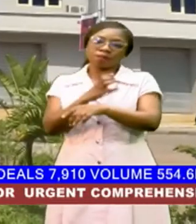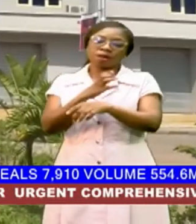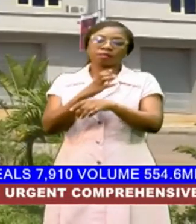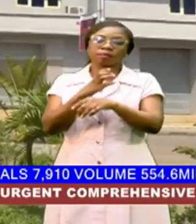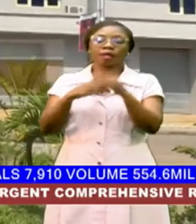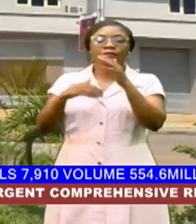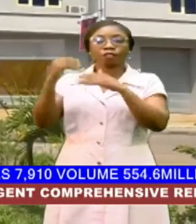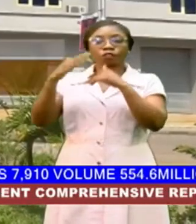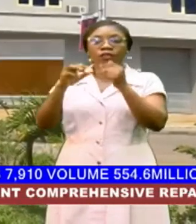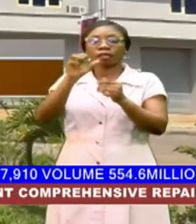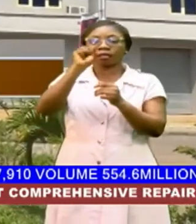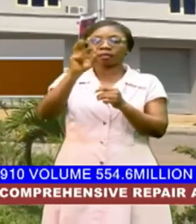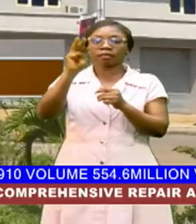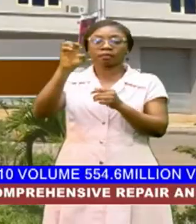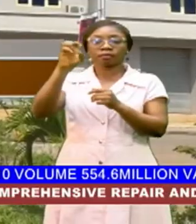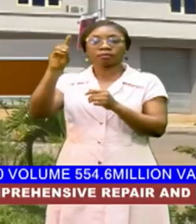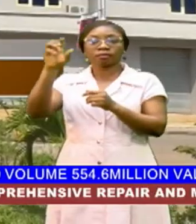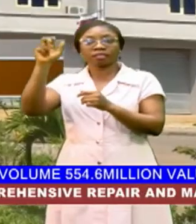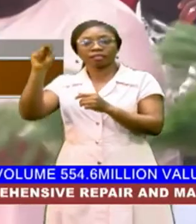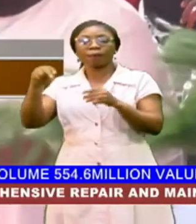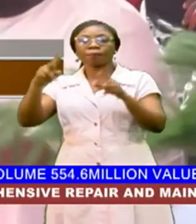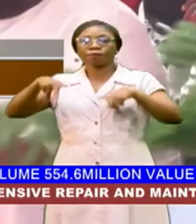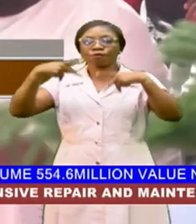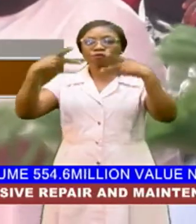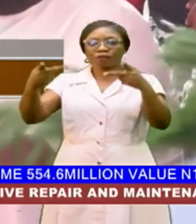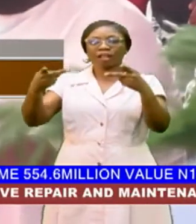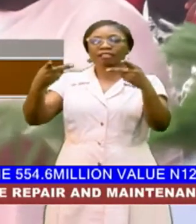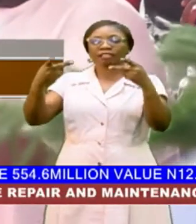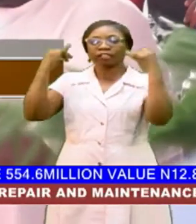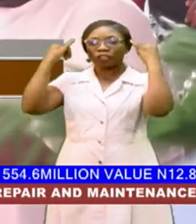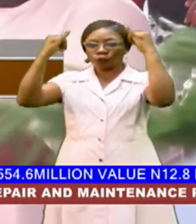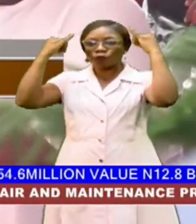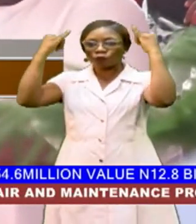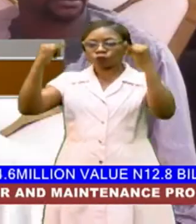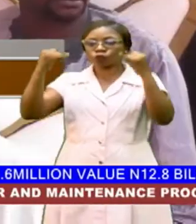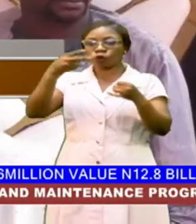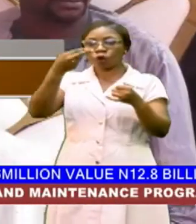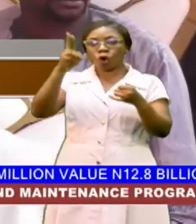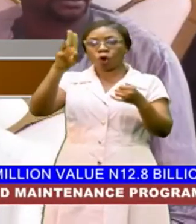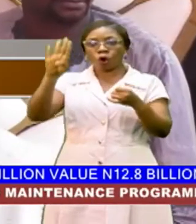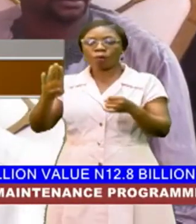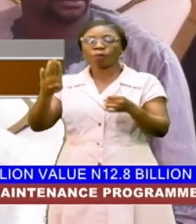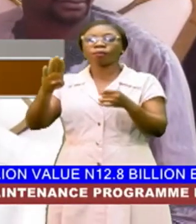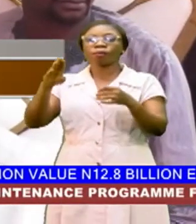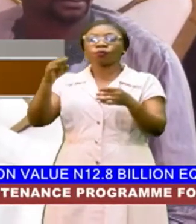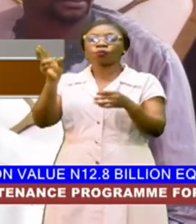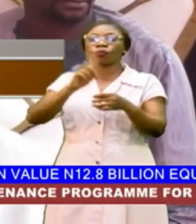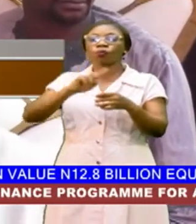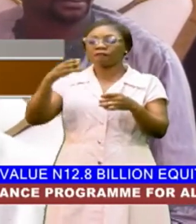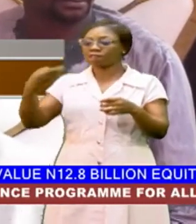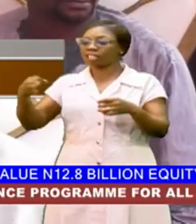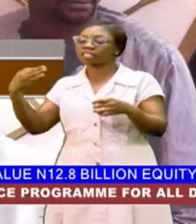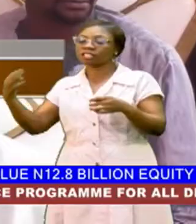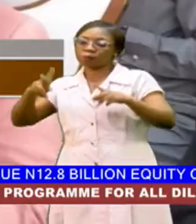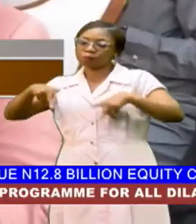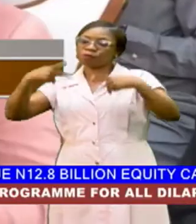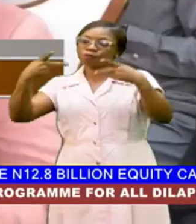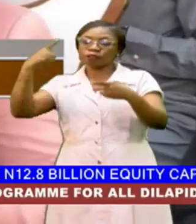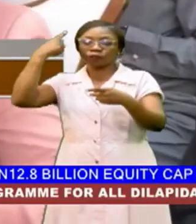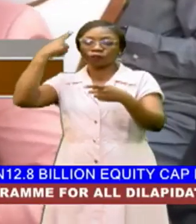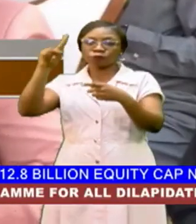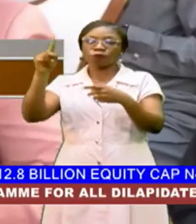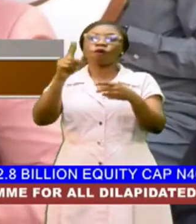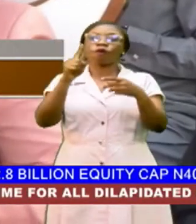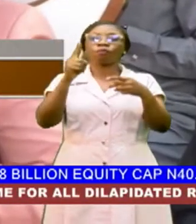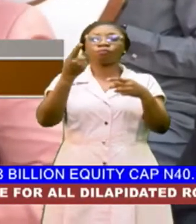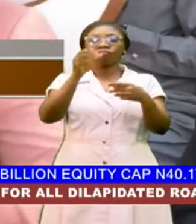has provided innovation hubs within the complex where common facility centers are provided for furniture,